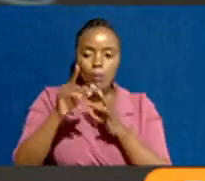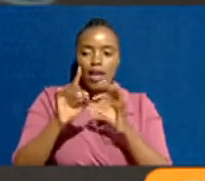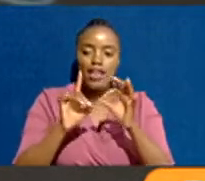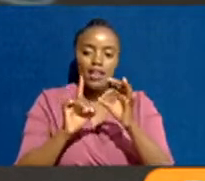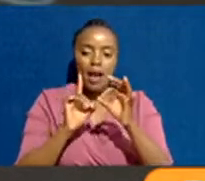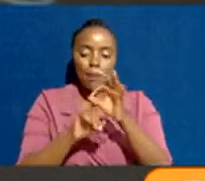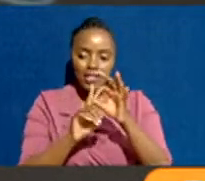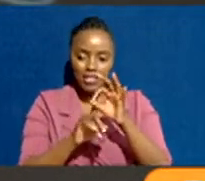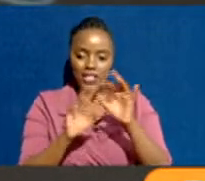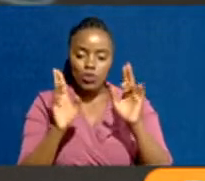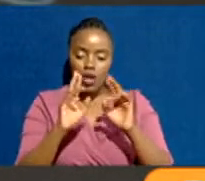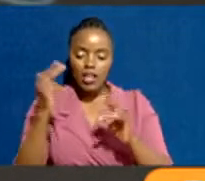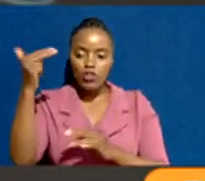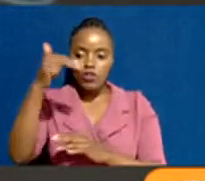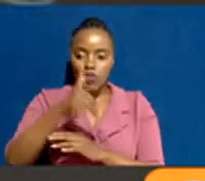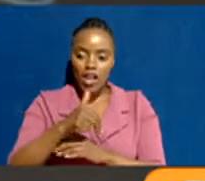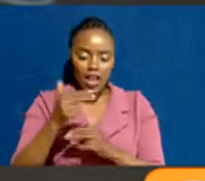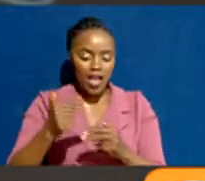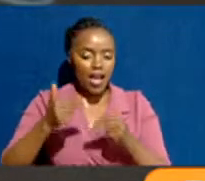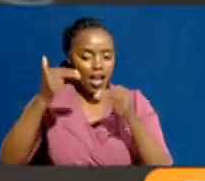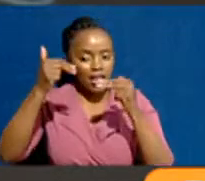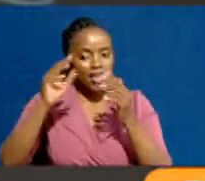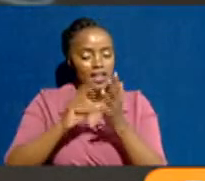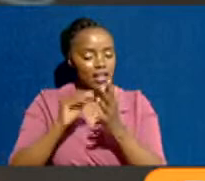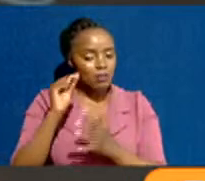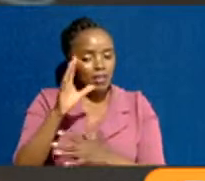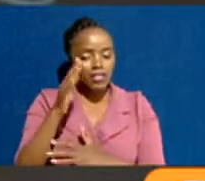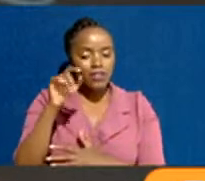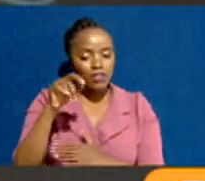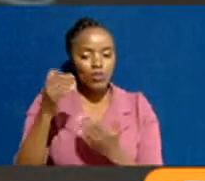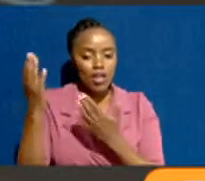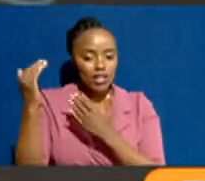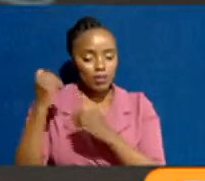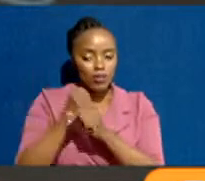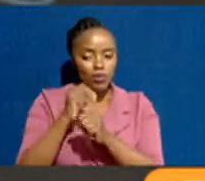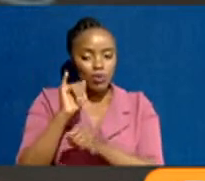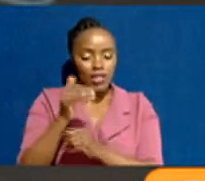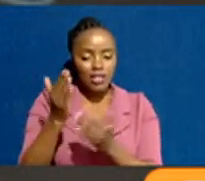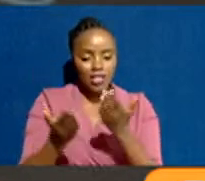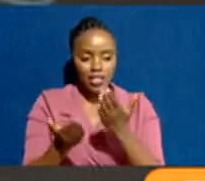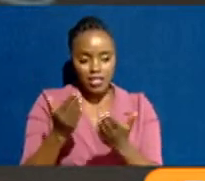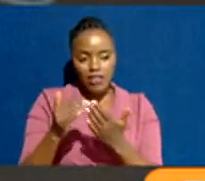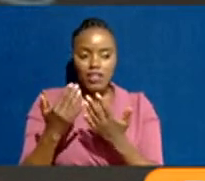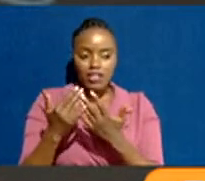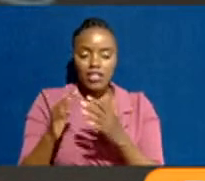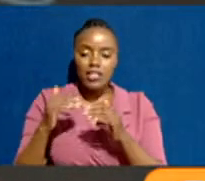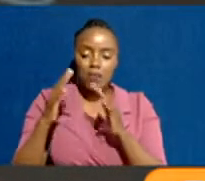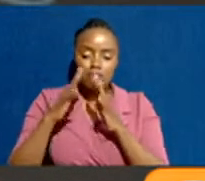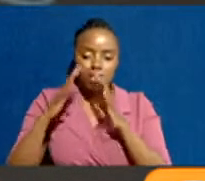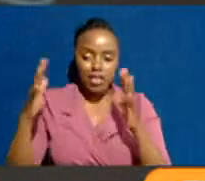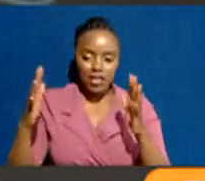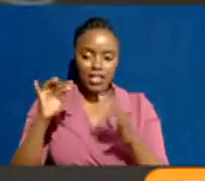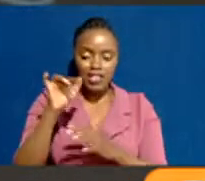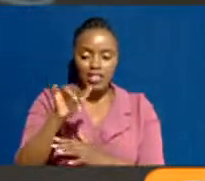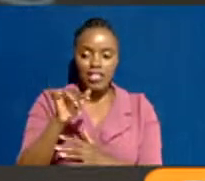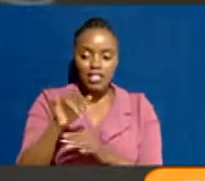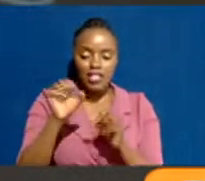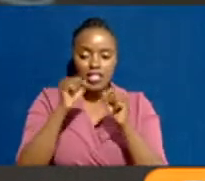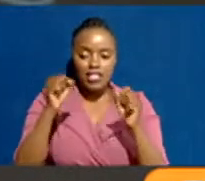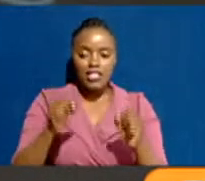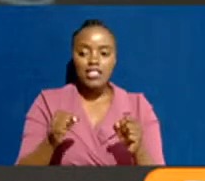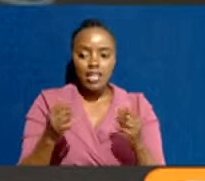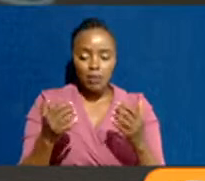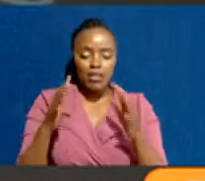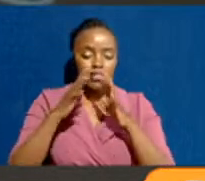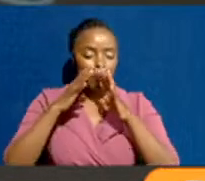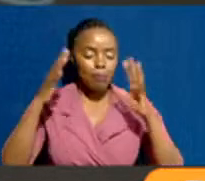to fuel at a higher cost. So this system is superior. This system, this curriculum